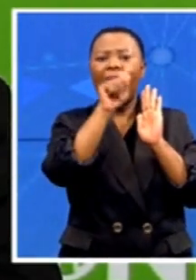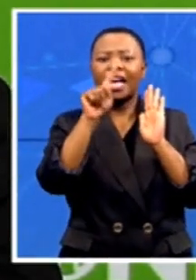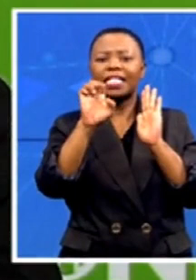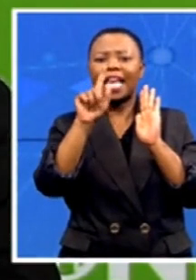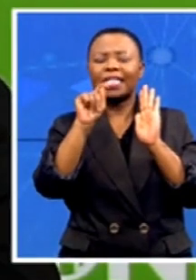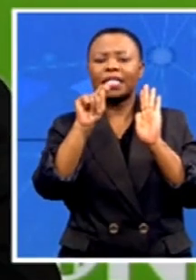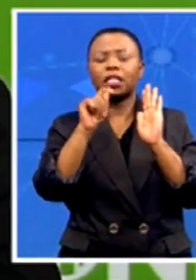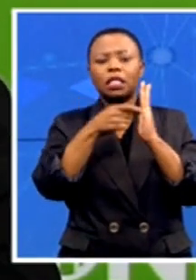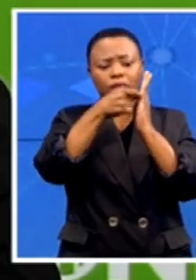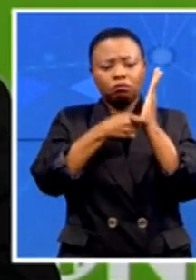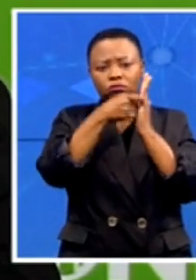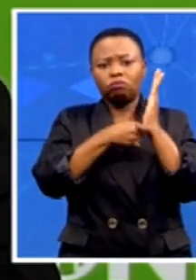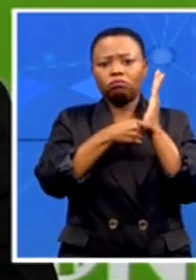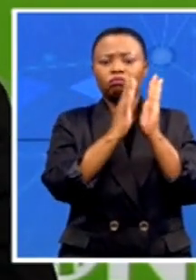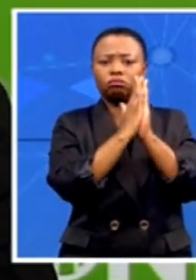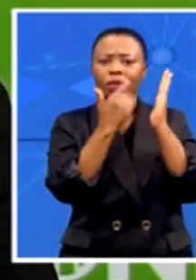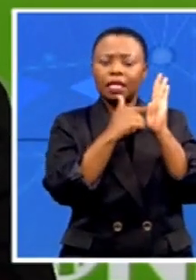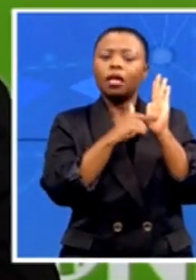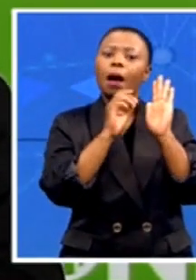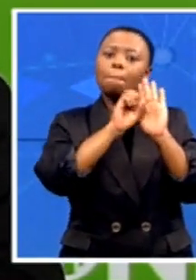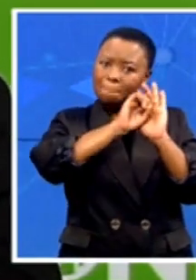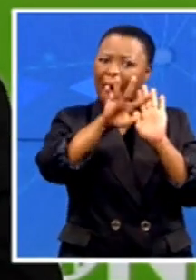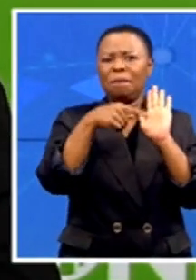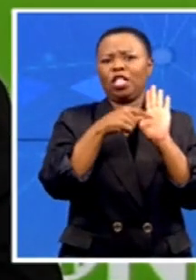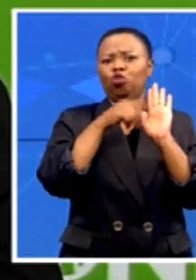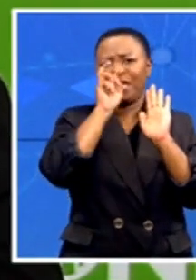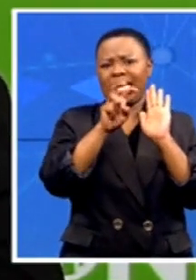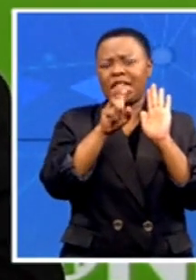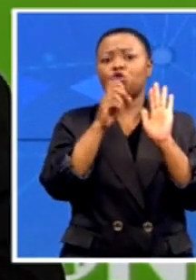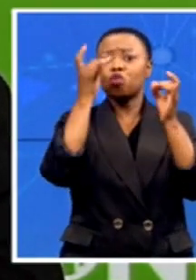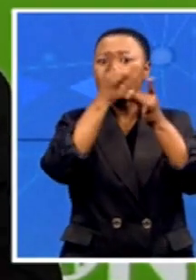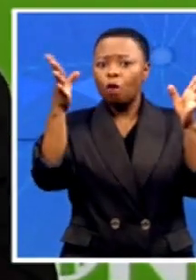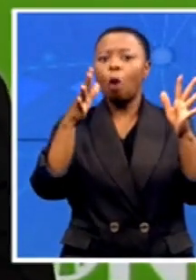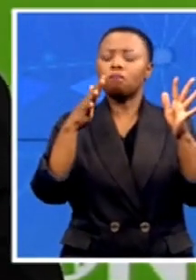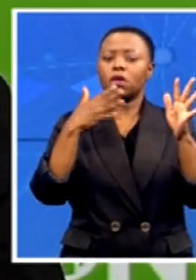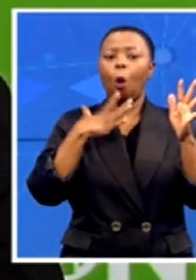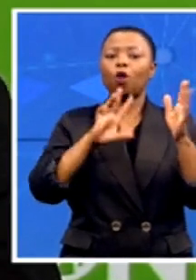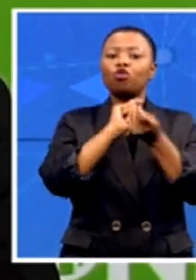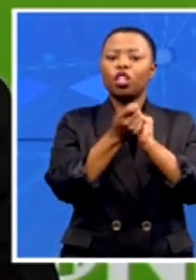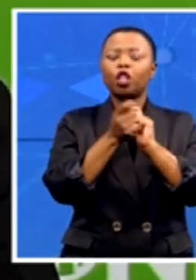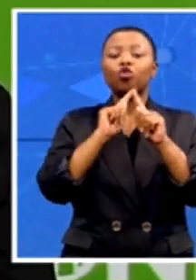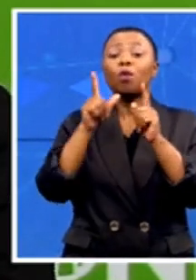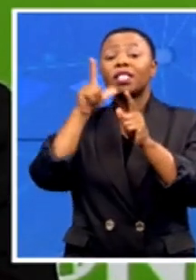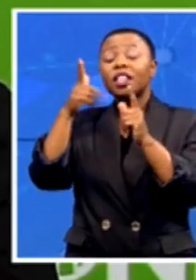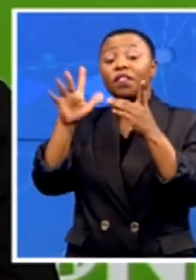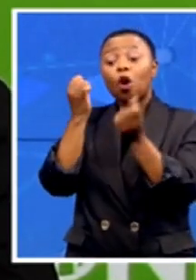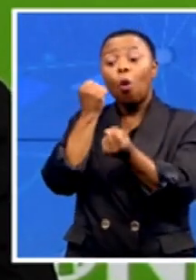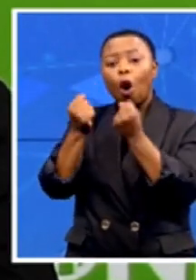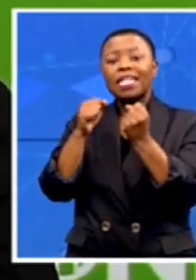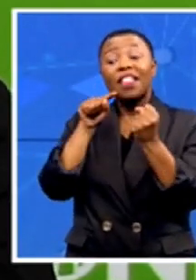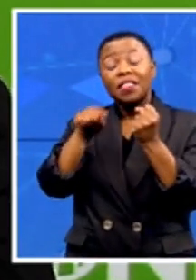And then we're saying to the court that this matter is urgent. With each passing day, the